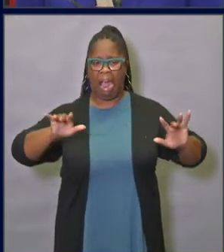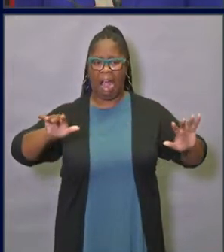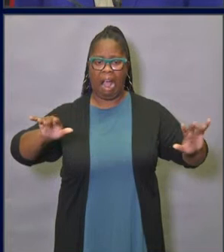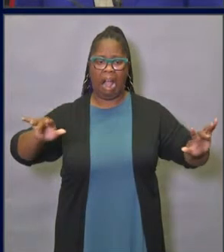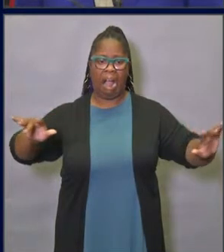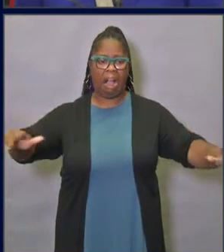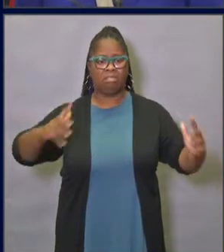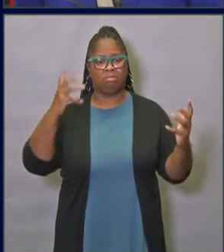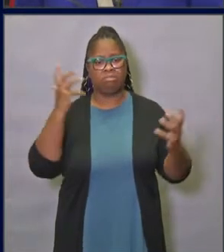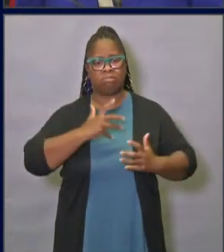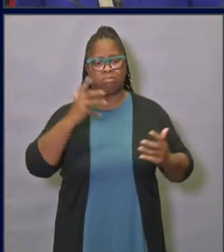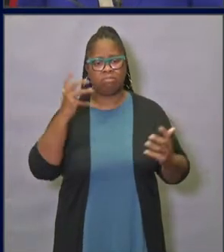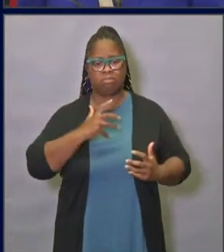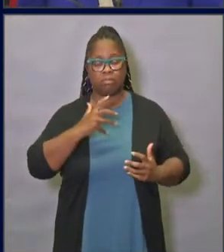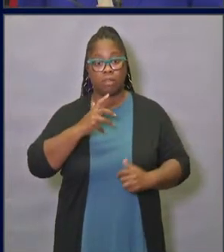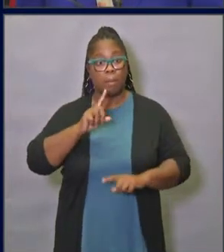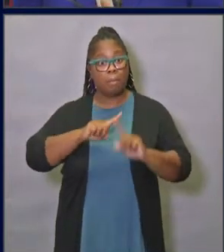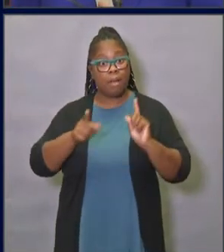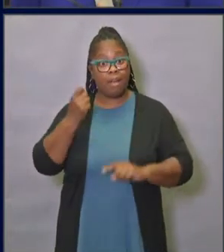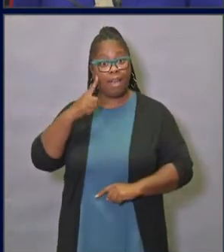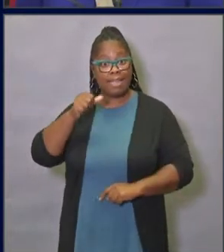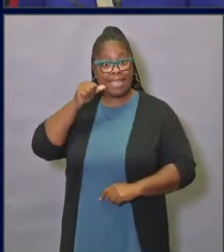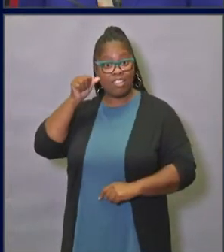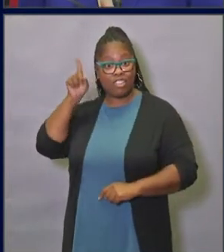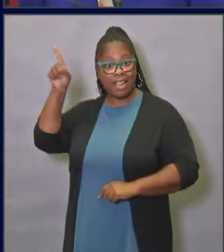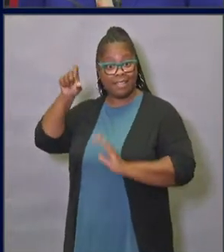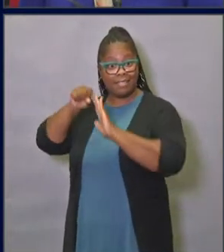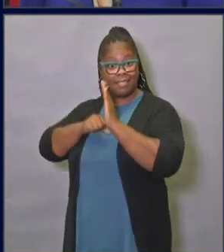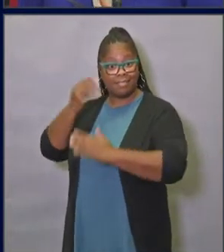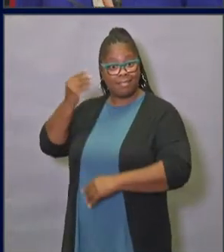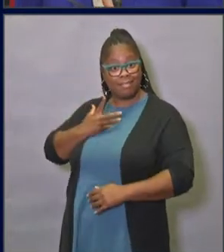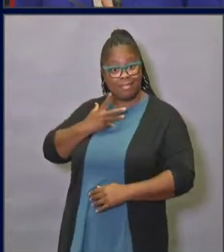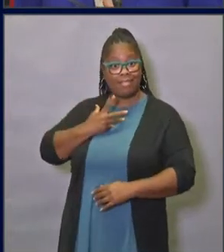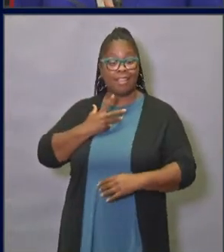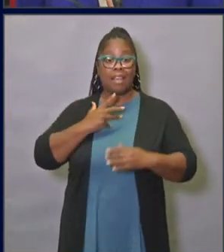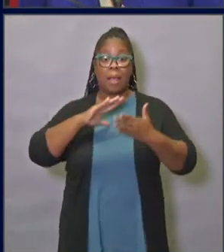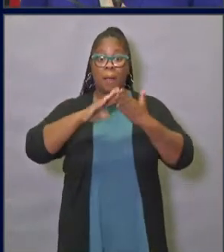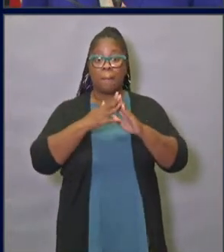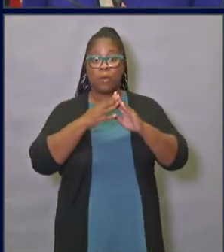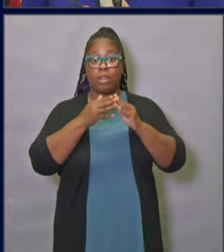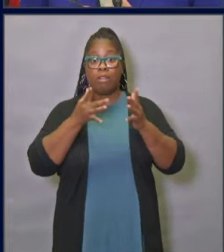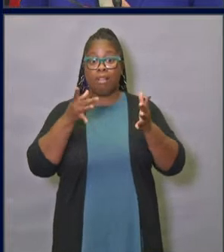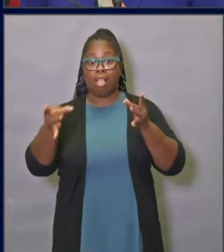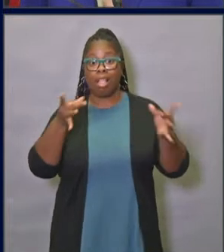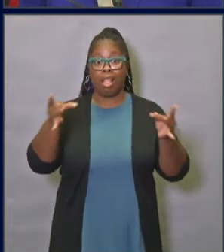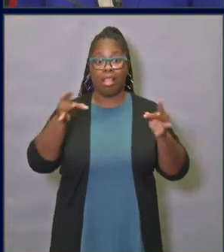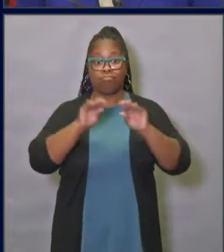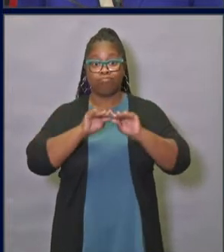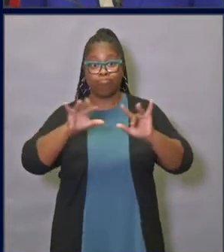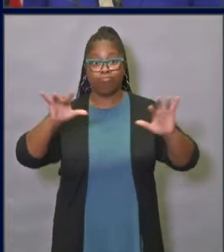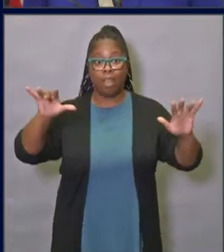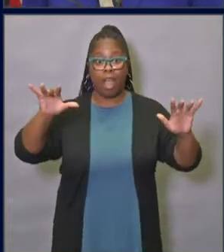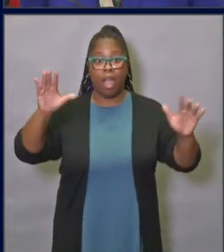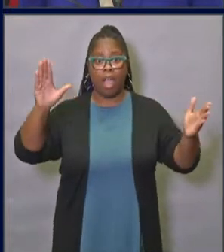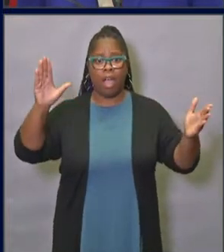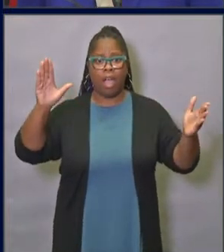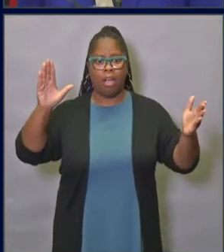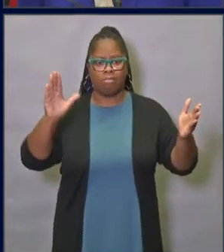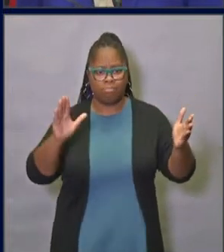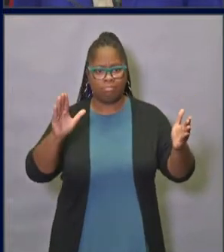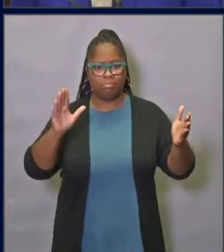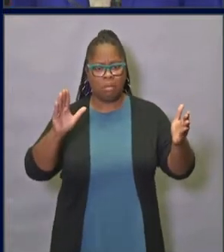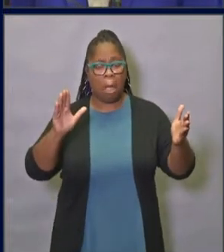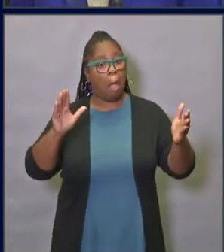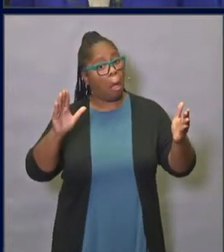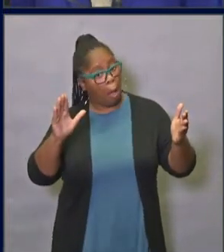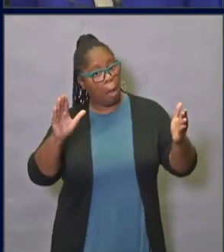state yesterday indicate that we've reduced community transmission enough to begin qualifying for a possible move